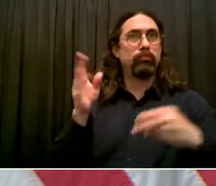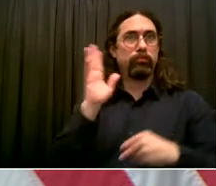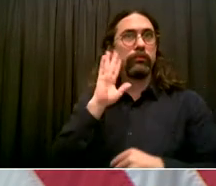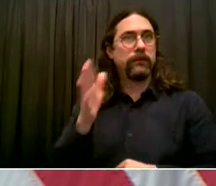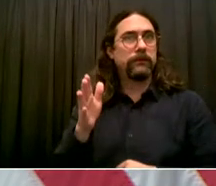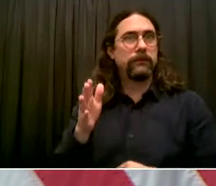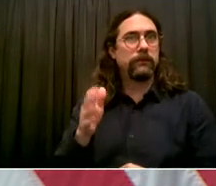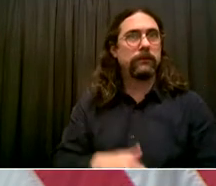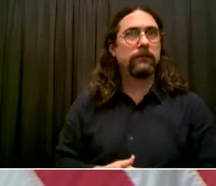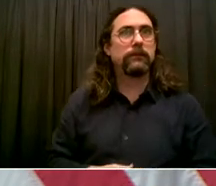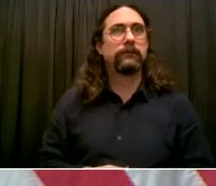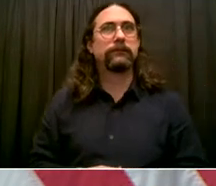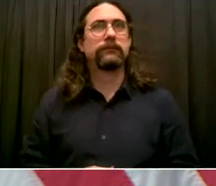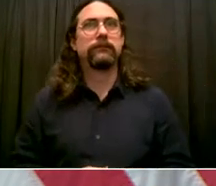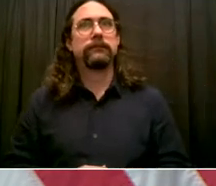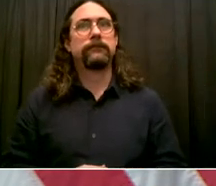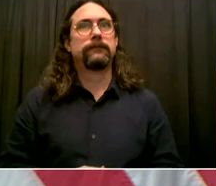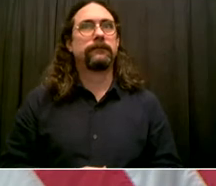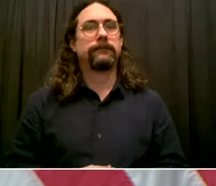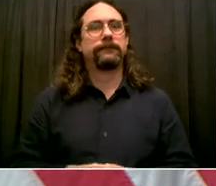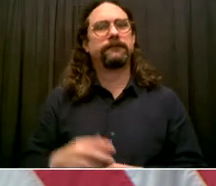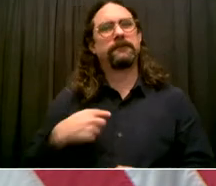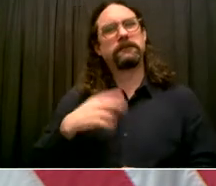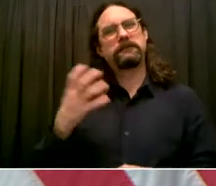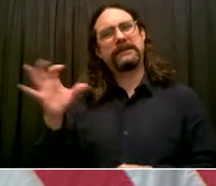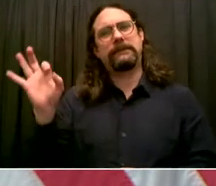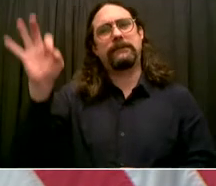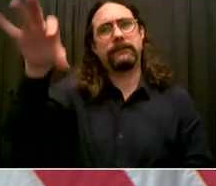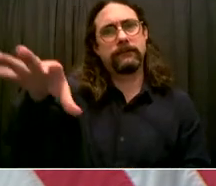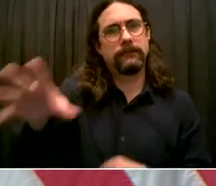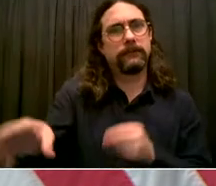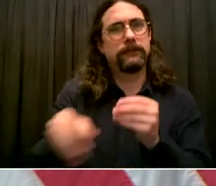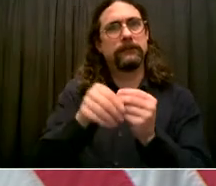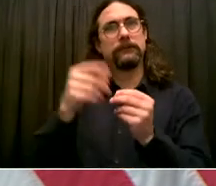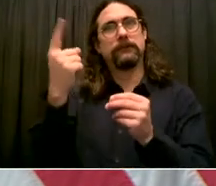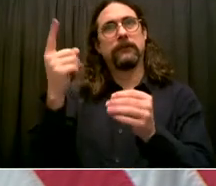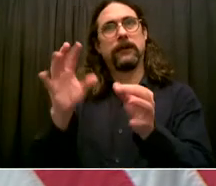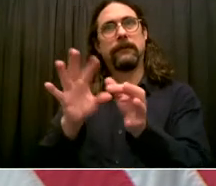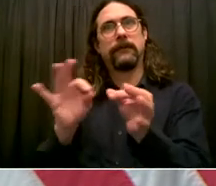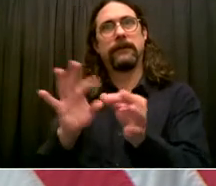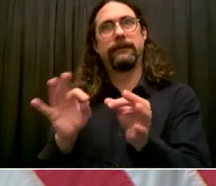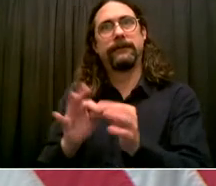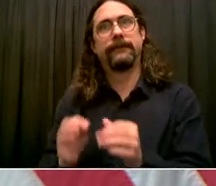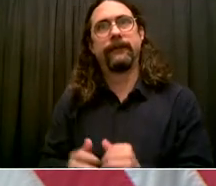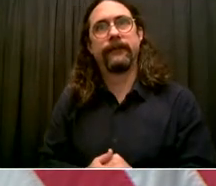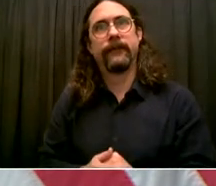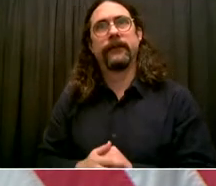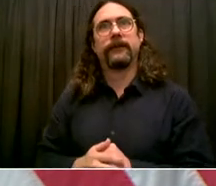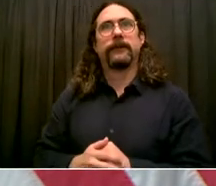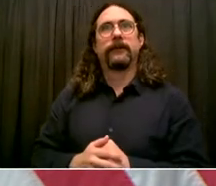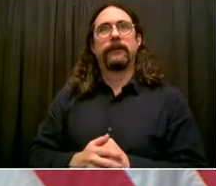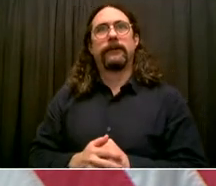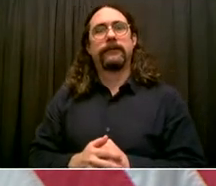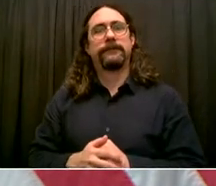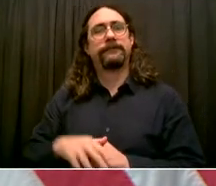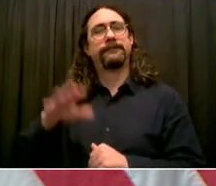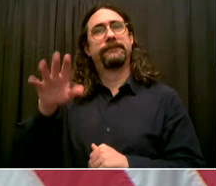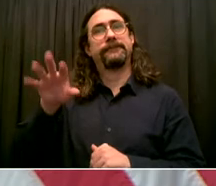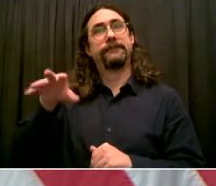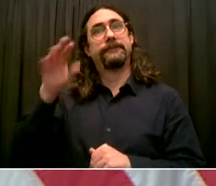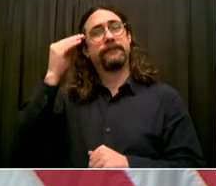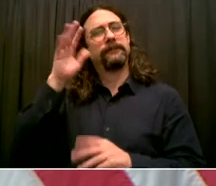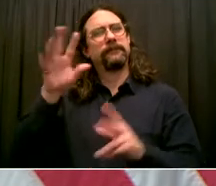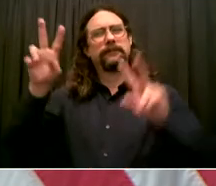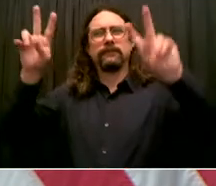this. First is the notion of being fully vaccinated. That means you're either 14